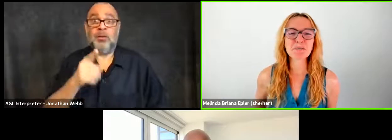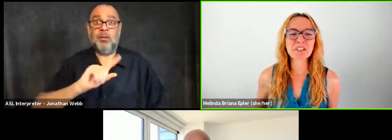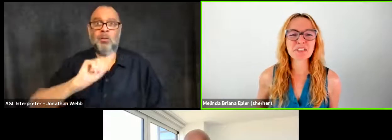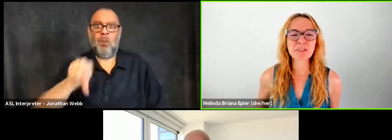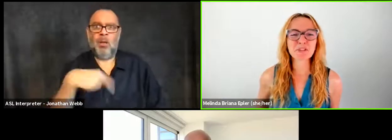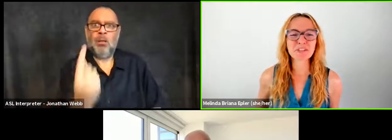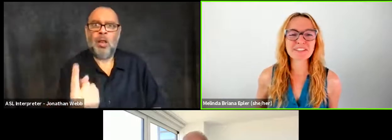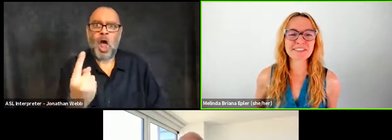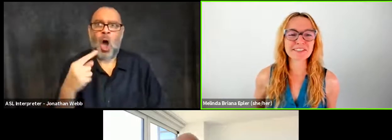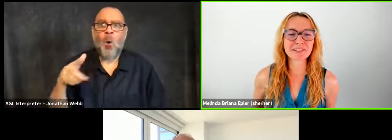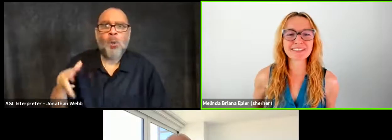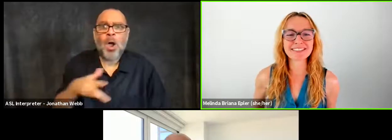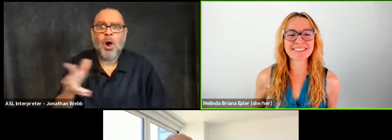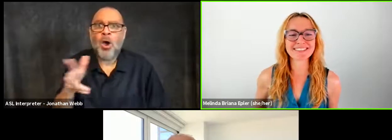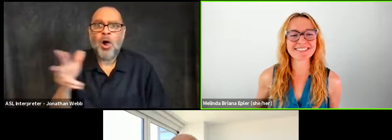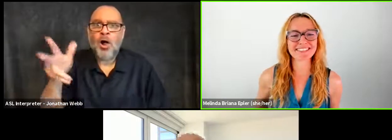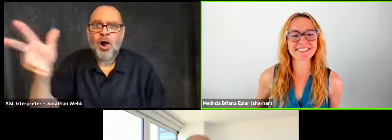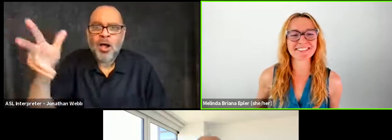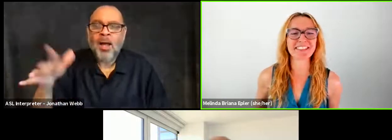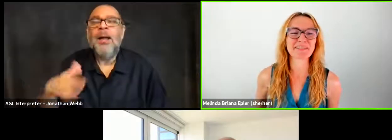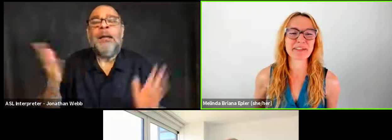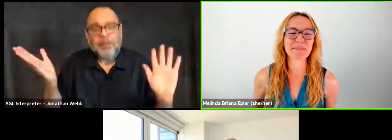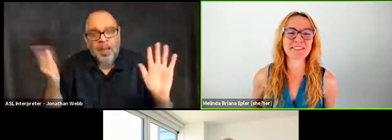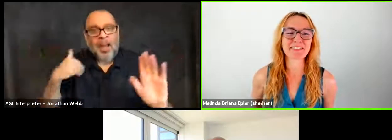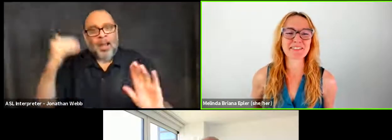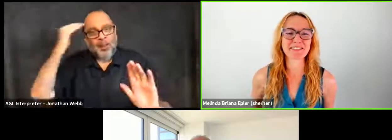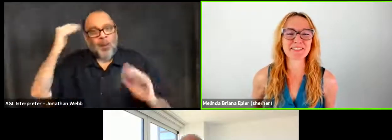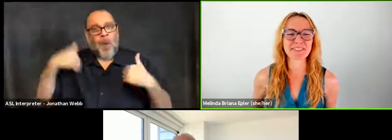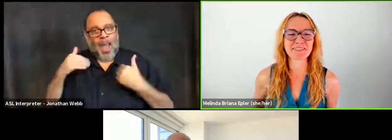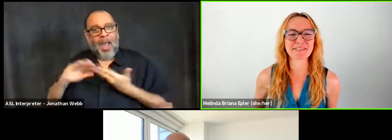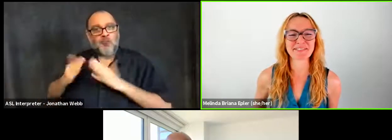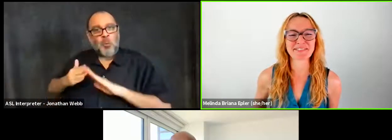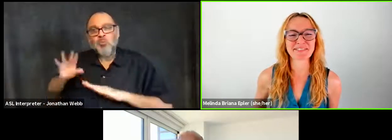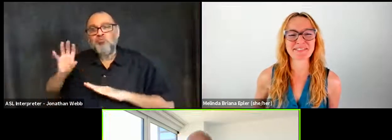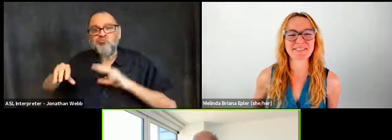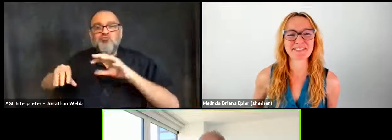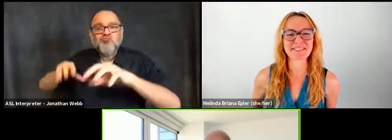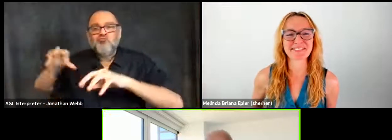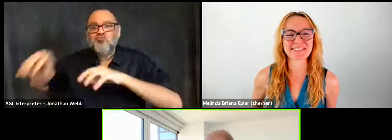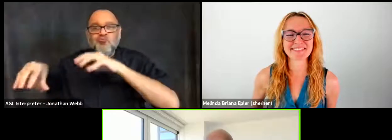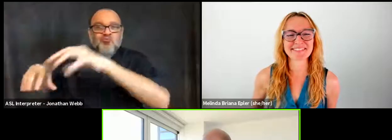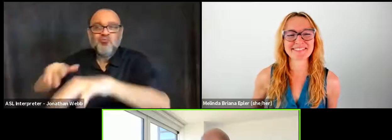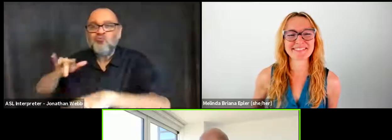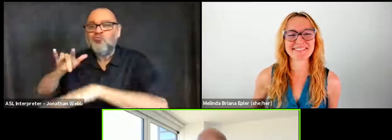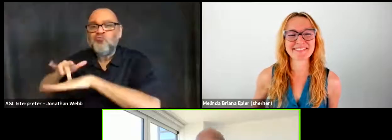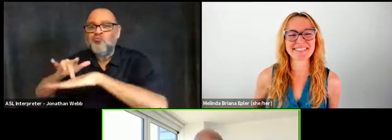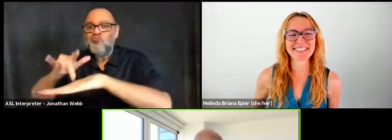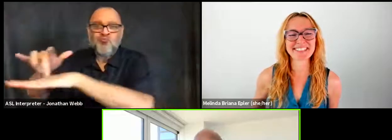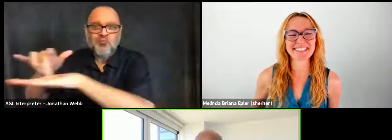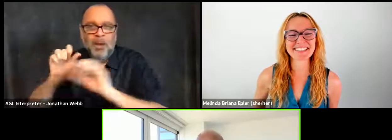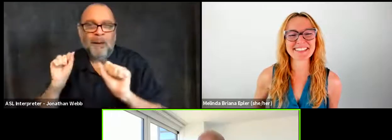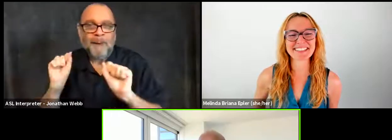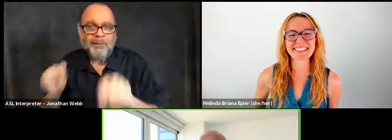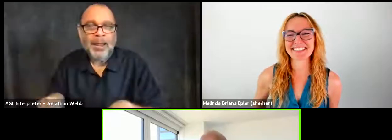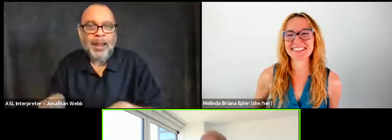But you'll be meeting community along the way, and I'm excited for you. Thank you. Yeah.